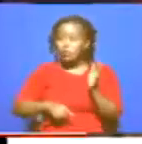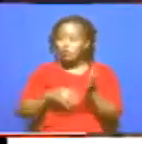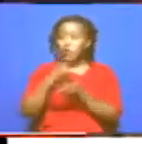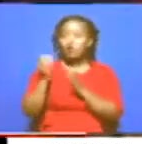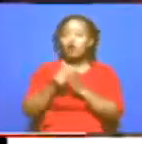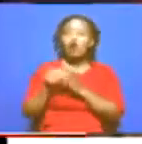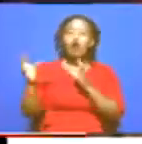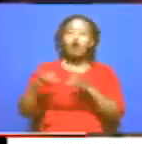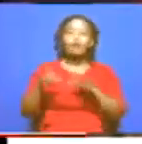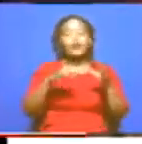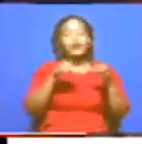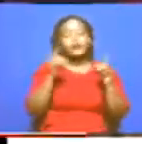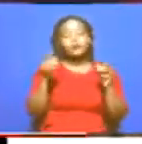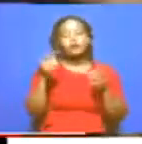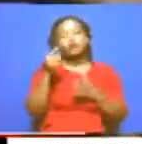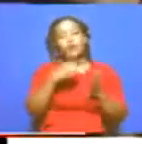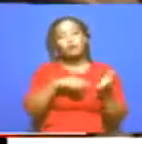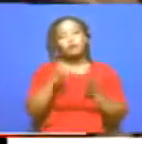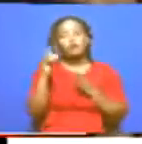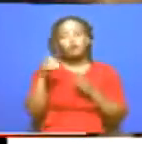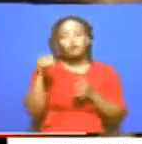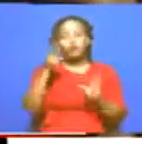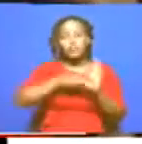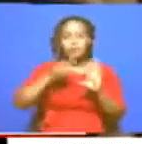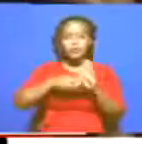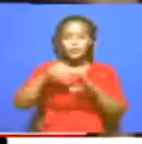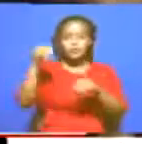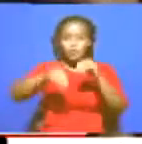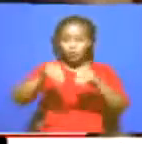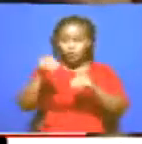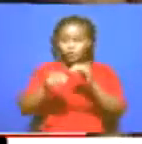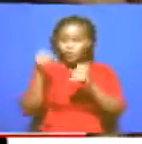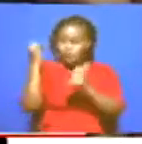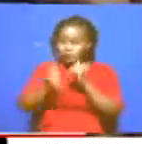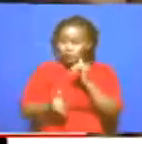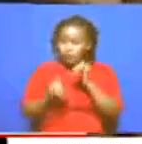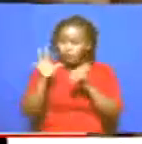contest in the general election conclude their nomination by April the 20th.